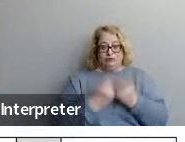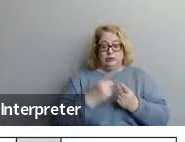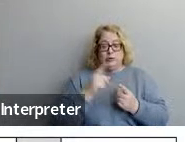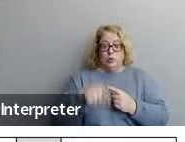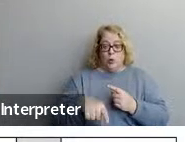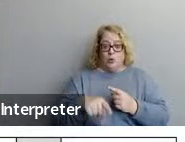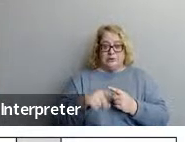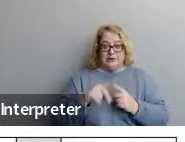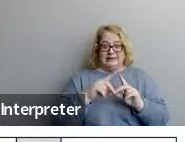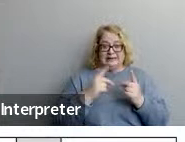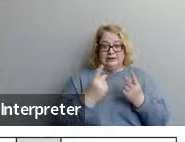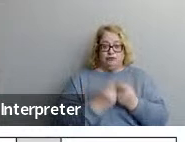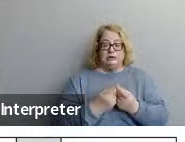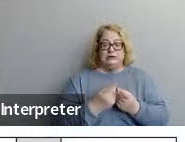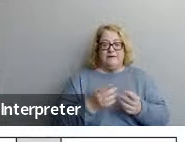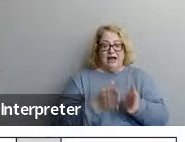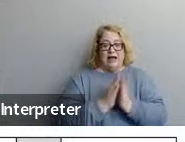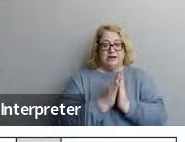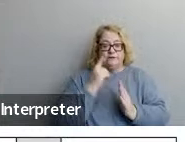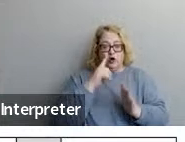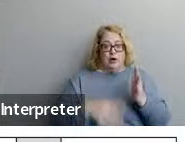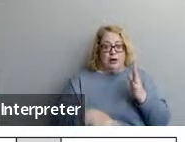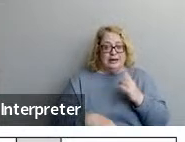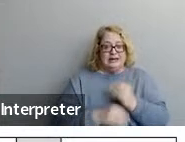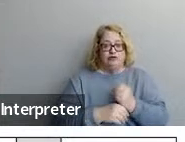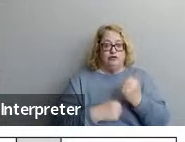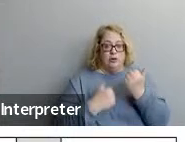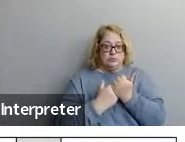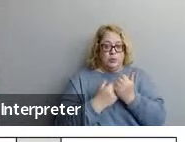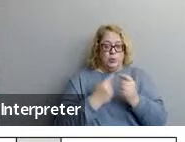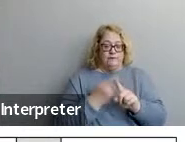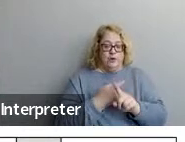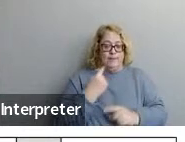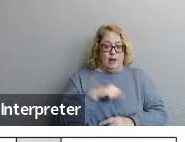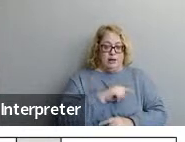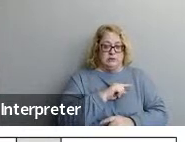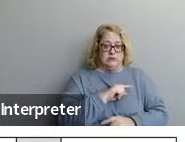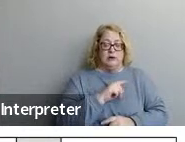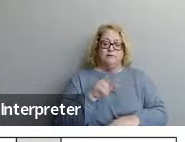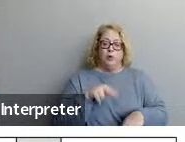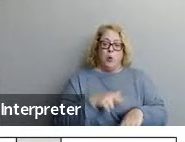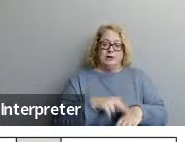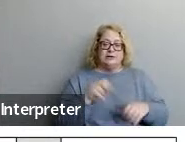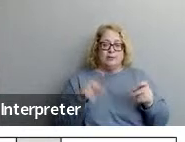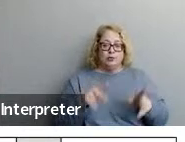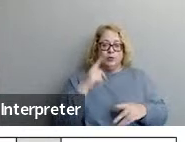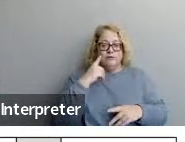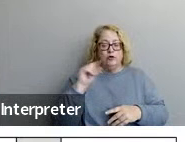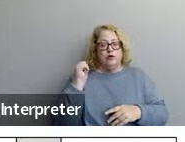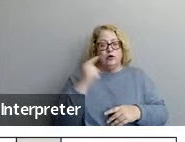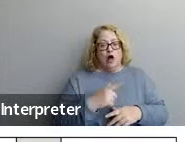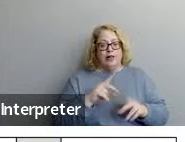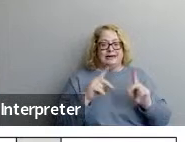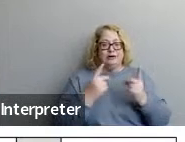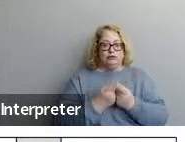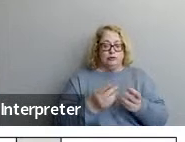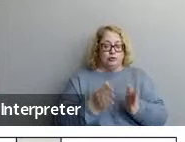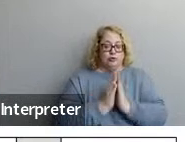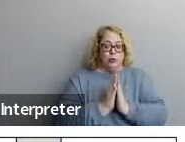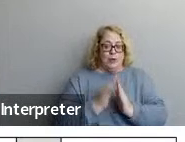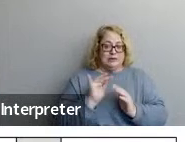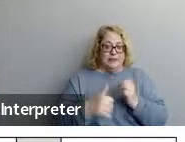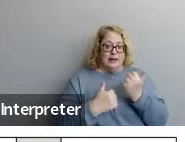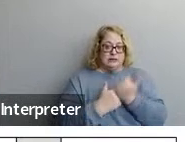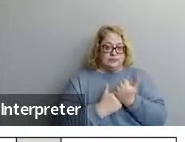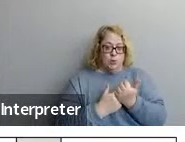that have requested additional support from us. Of course, this is an opportunity for all districts to request that